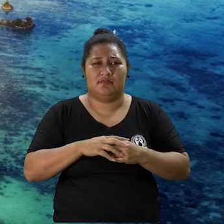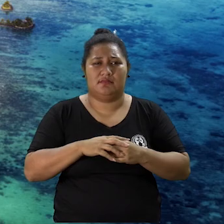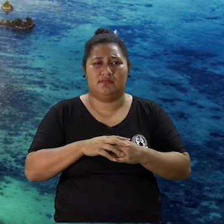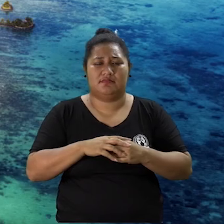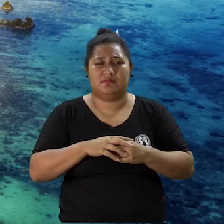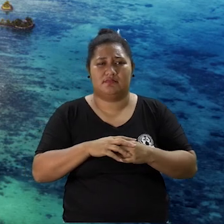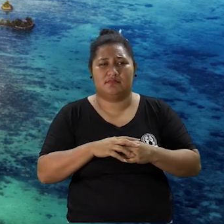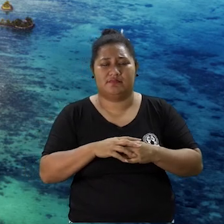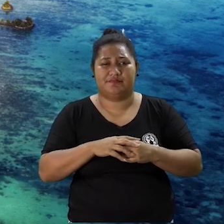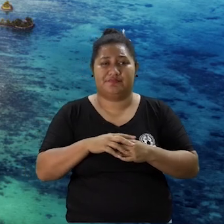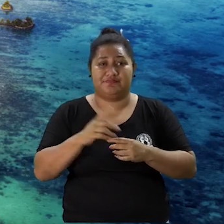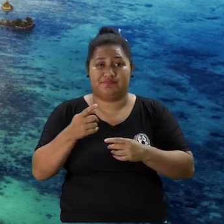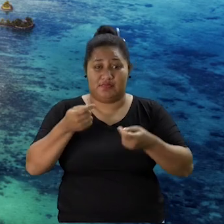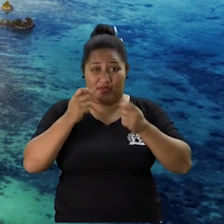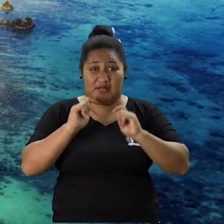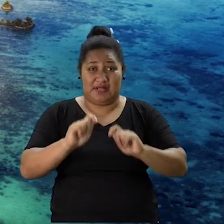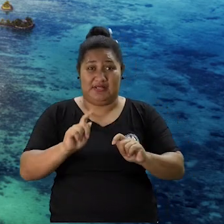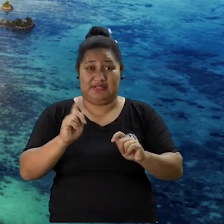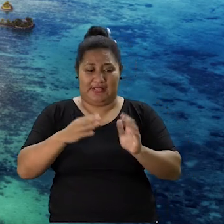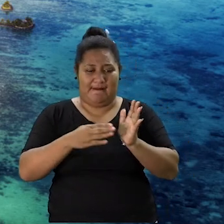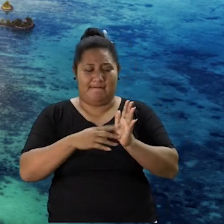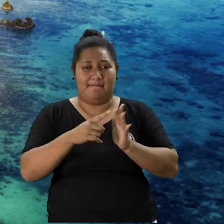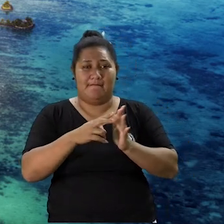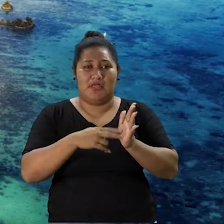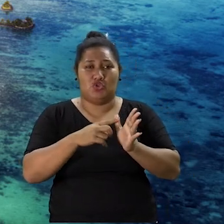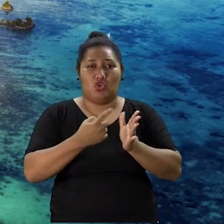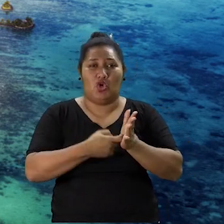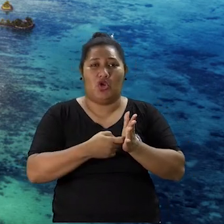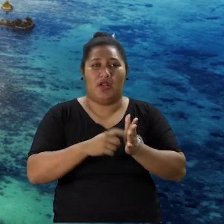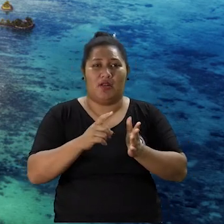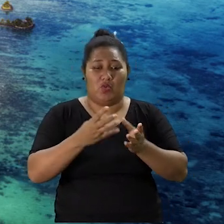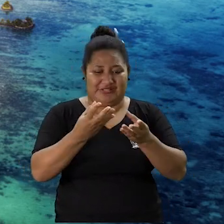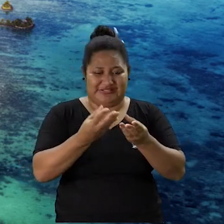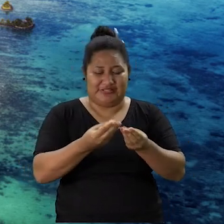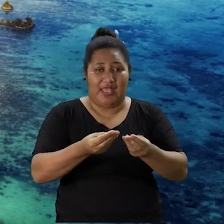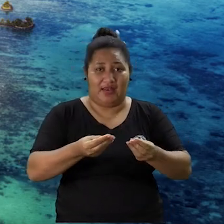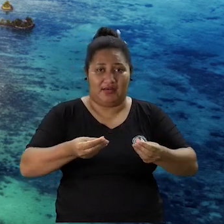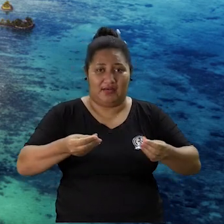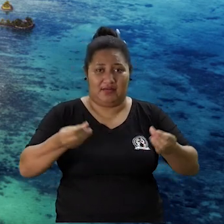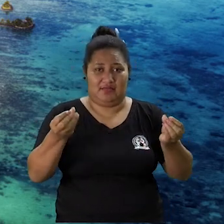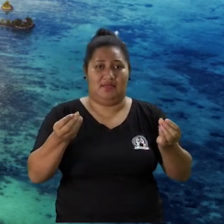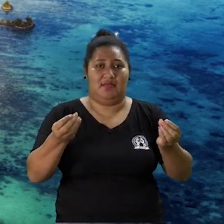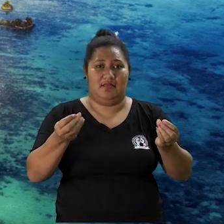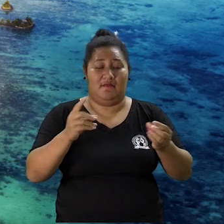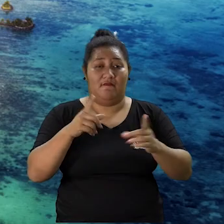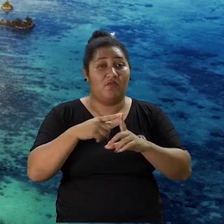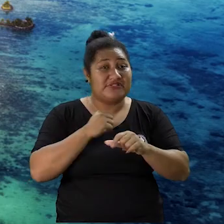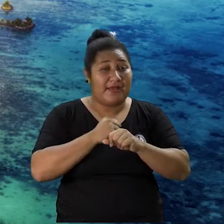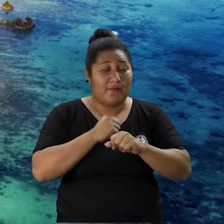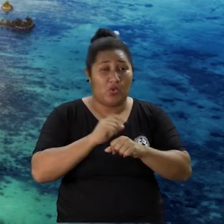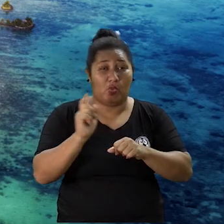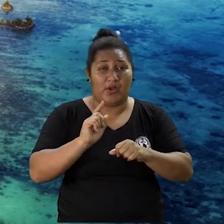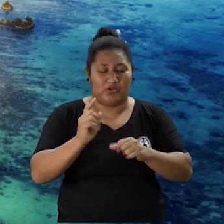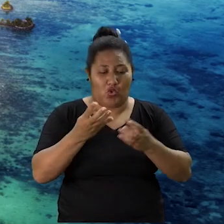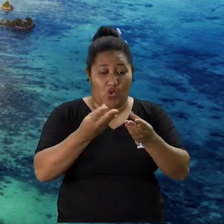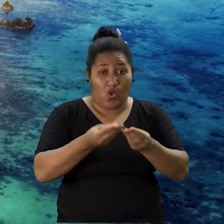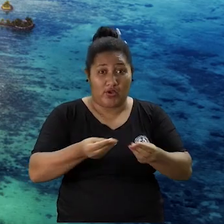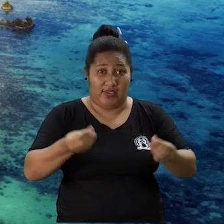on tatu o mai rola ele mineral resources sand and gravel mo so te inga o le